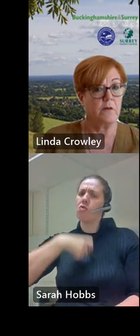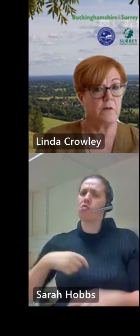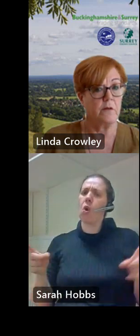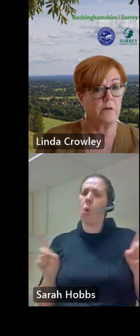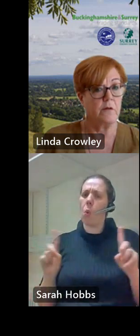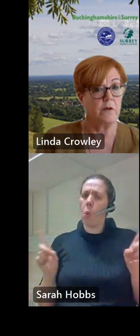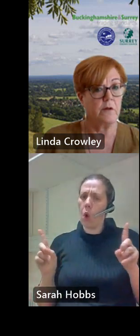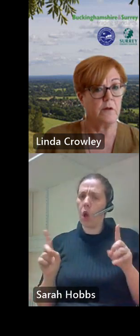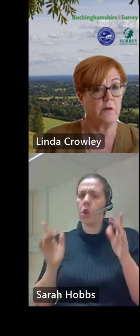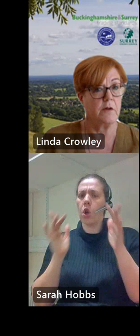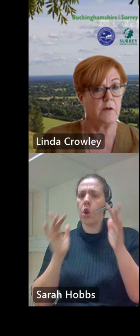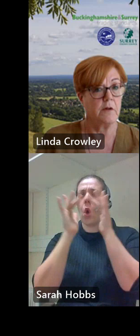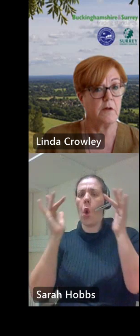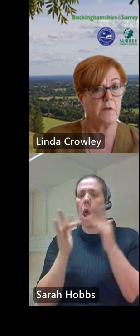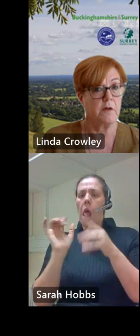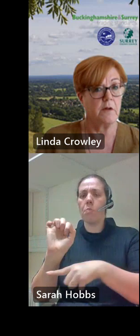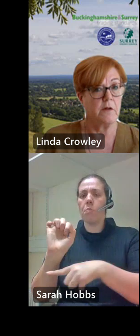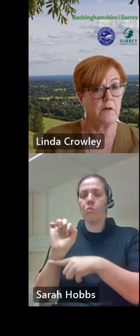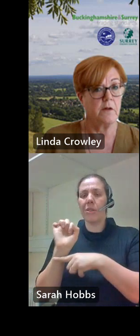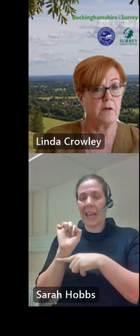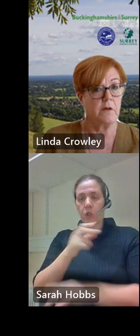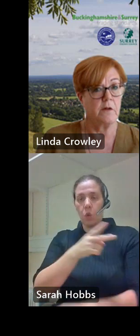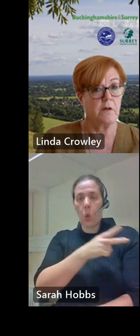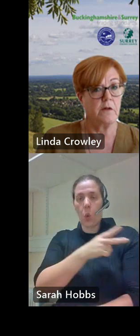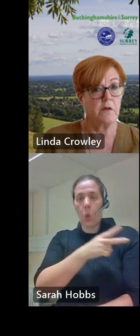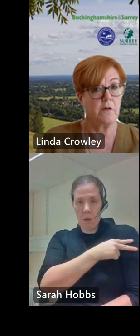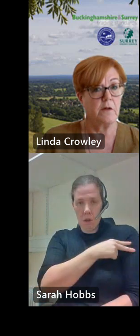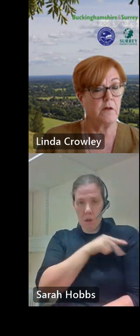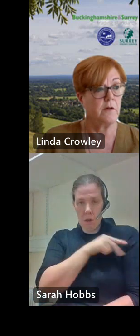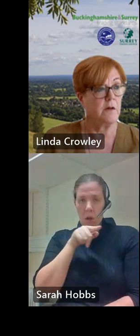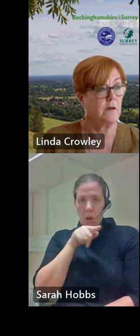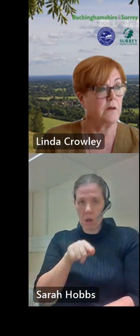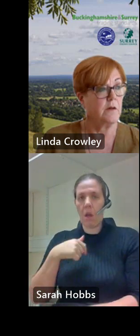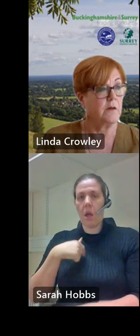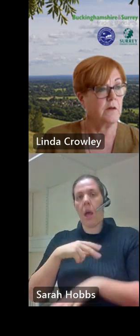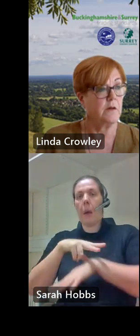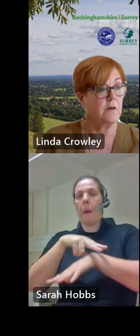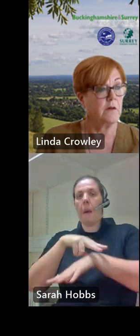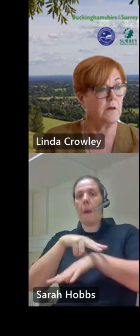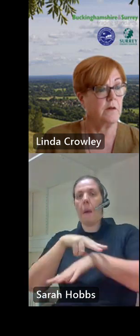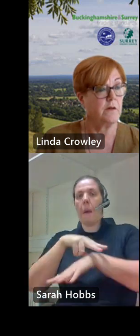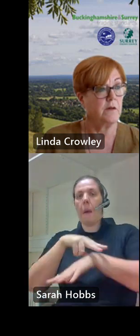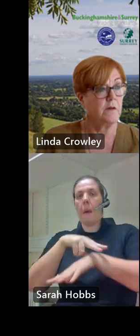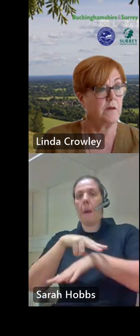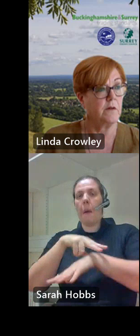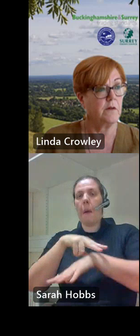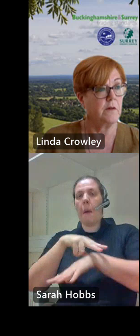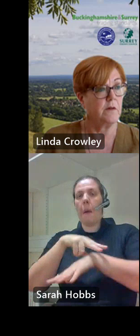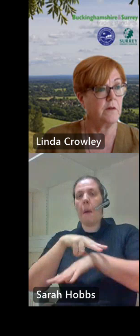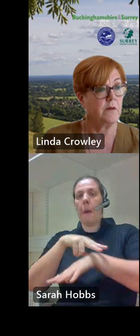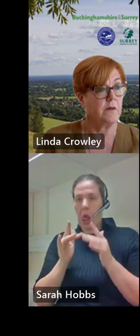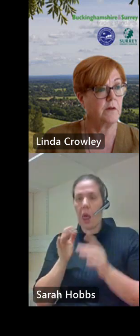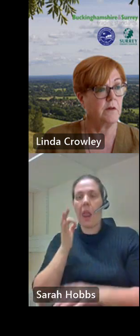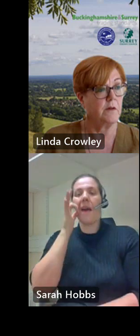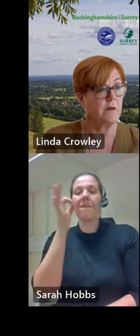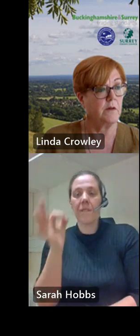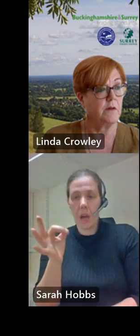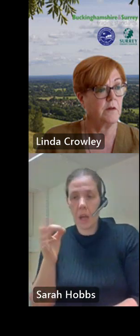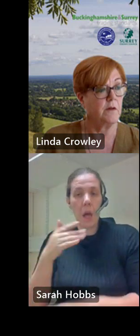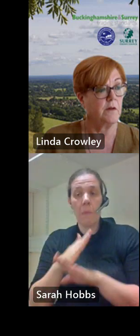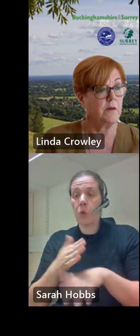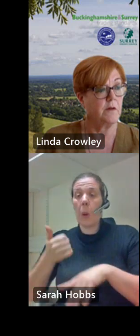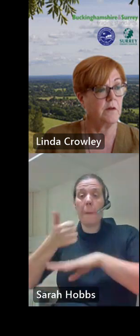call Cyber Protect Officer. But for the public's consumption, I'm a police cybersecurity advisor. I'm not technically based. I don't